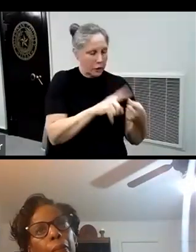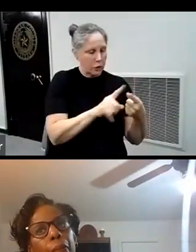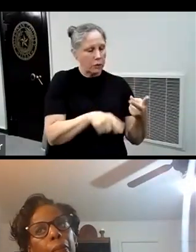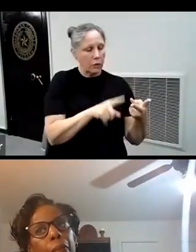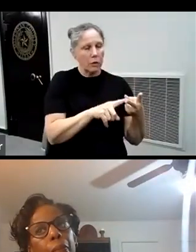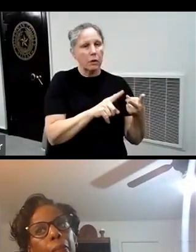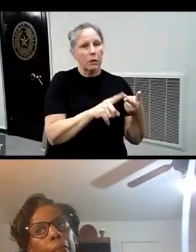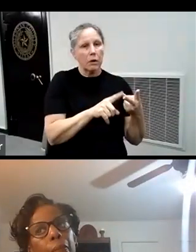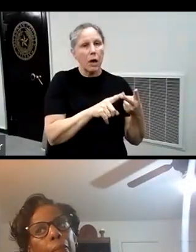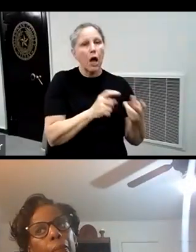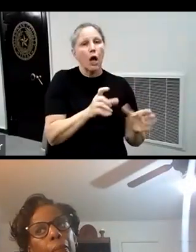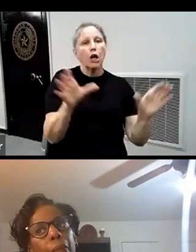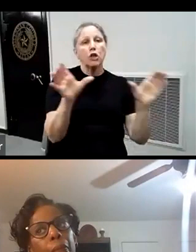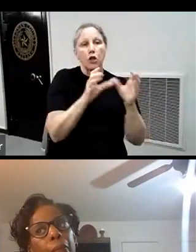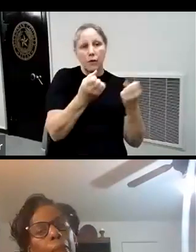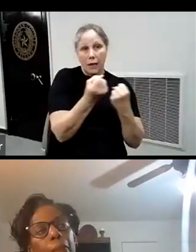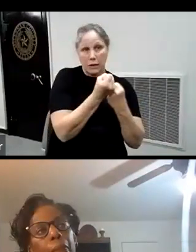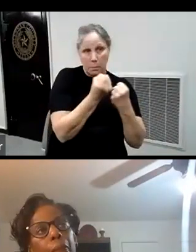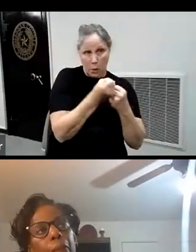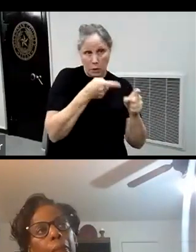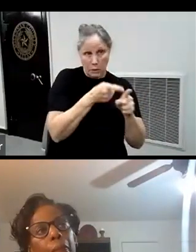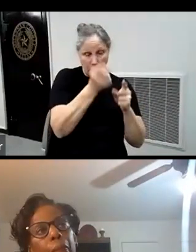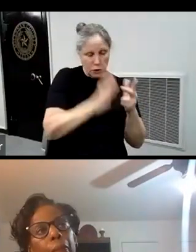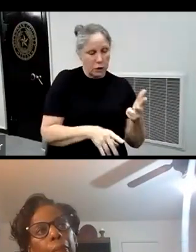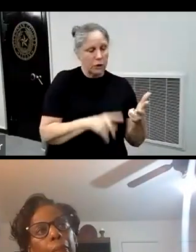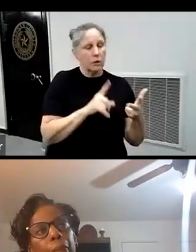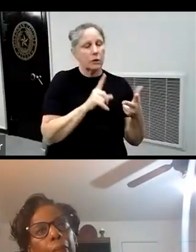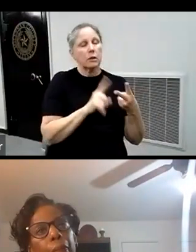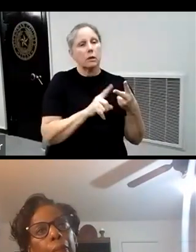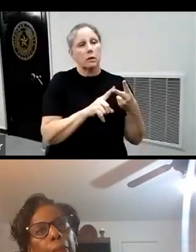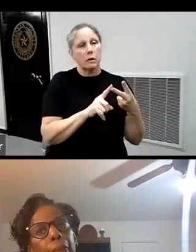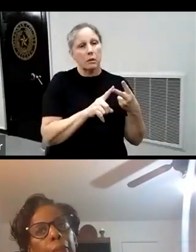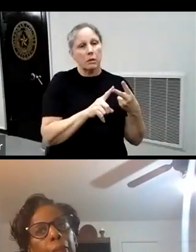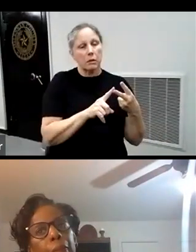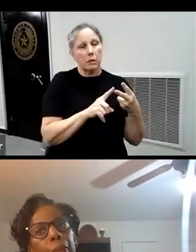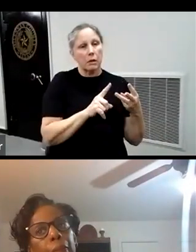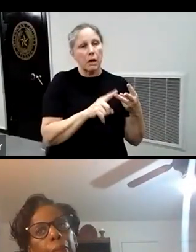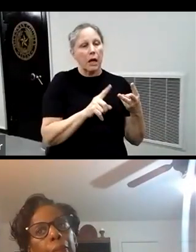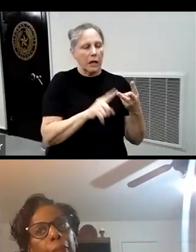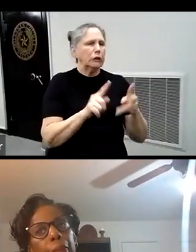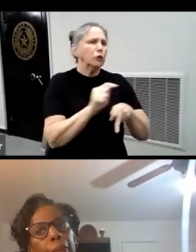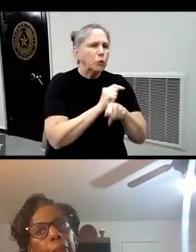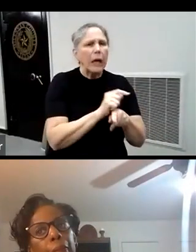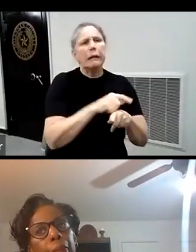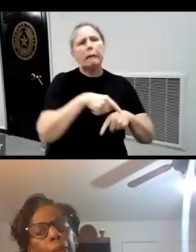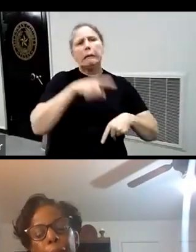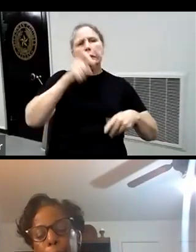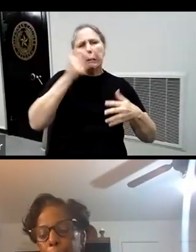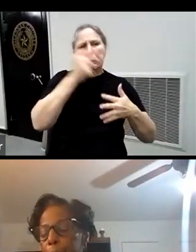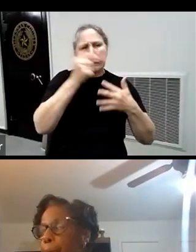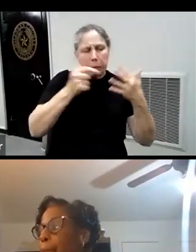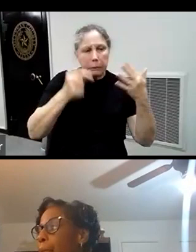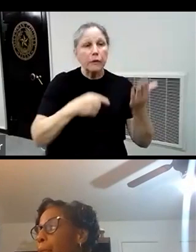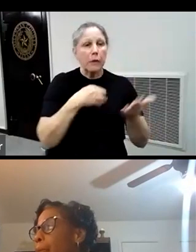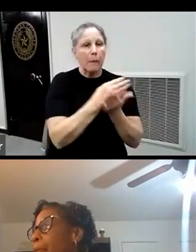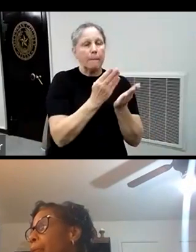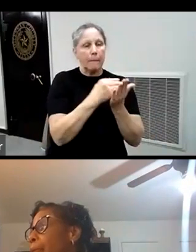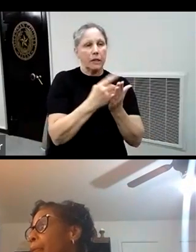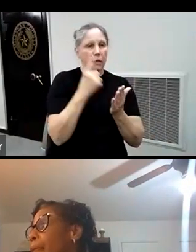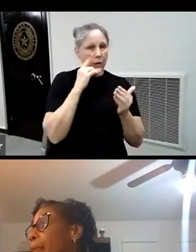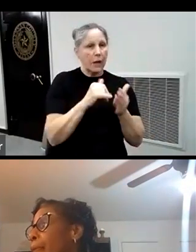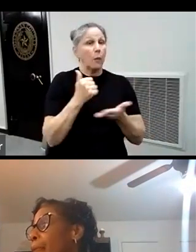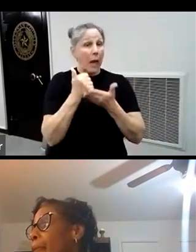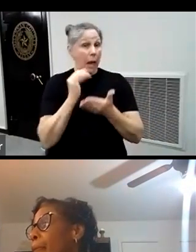a certified peer support specialist, and then just training and supplies. So the budget wouldn't go far, but it would really, really help